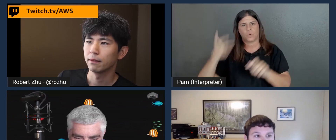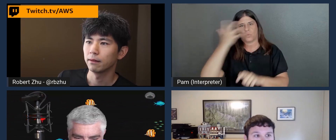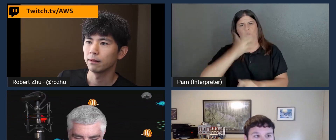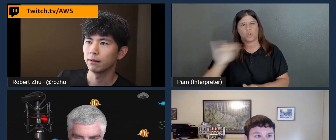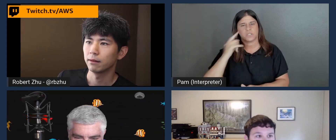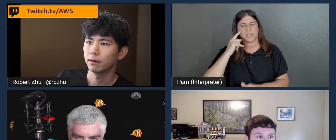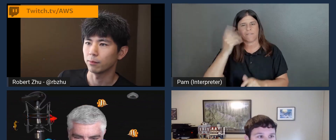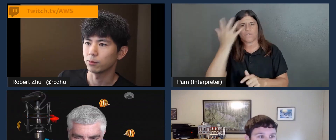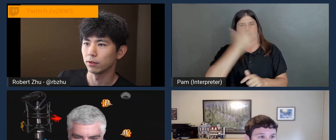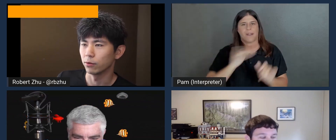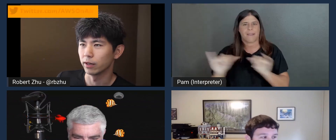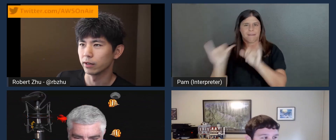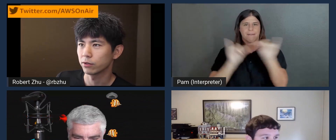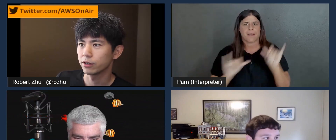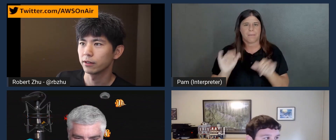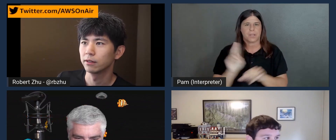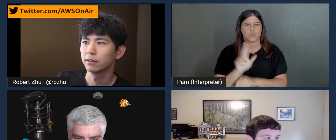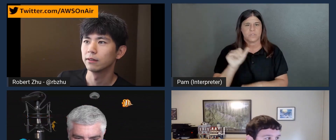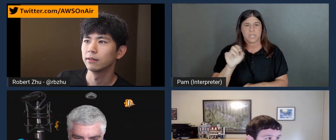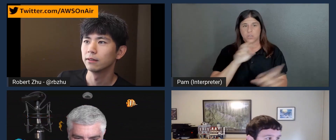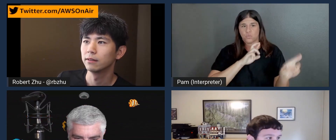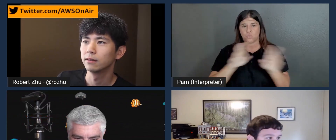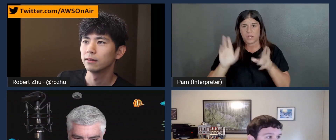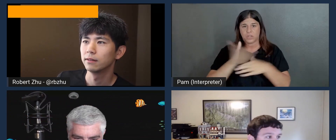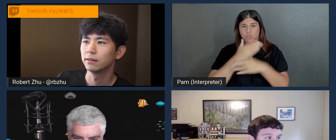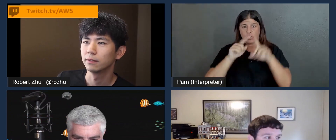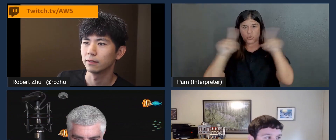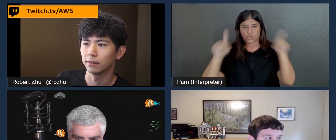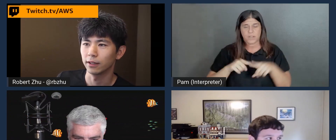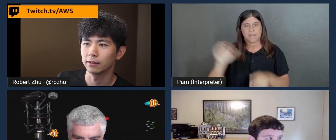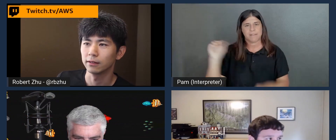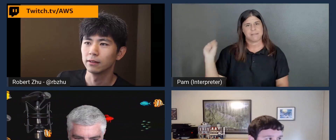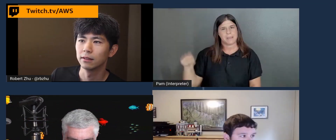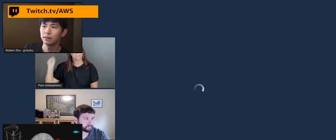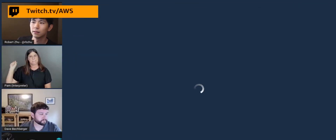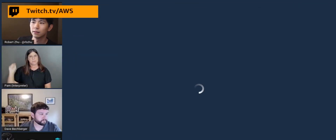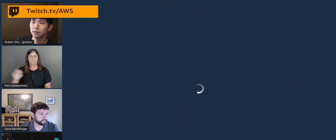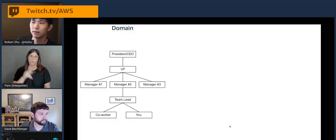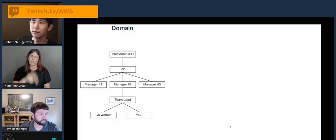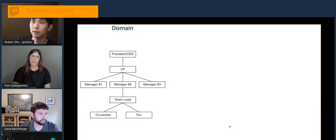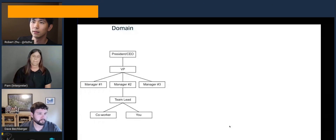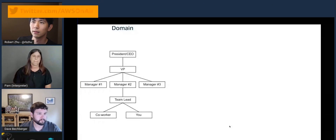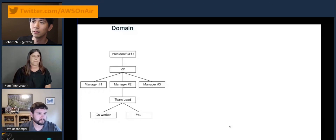use case. Absolutely. Are you ready to screen share? Yep. Okay.